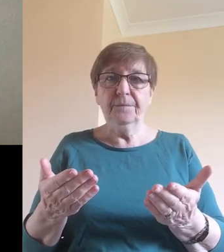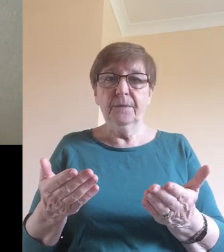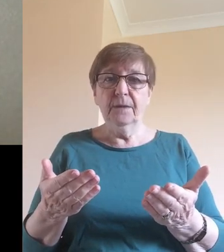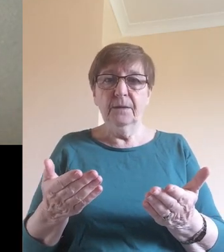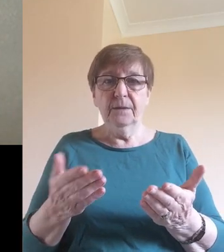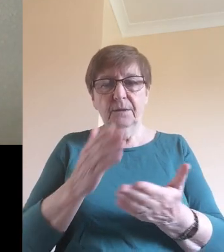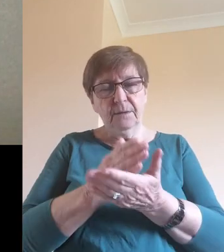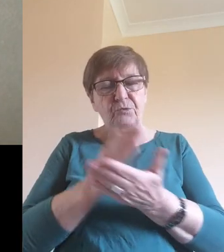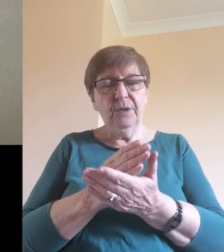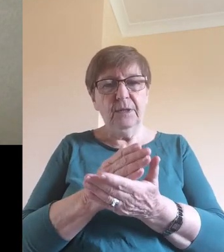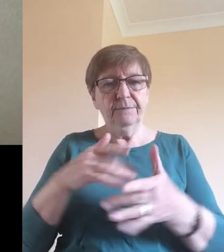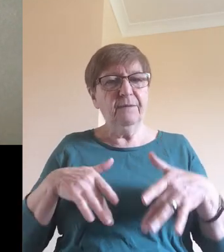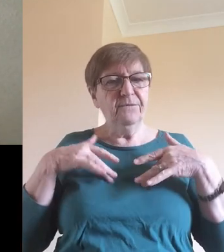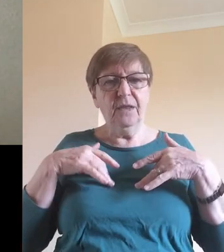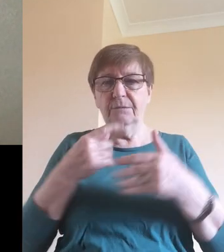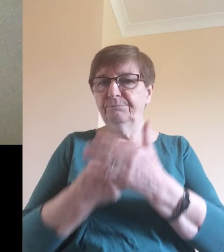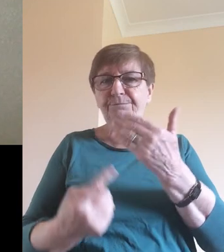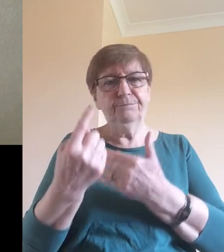Very lonely existence.